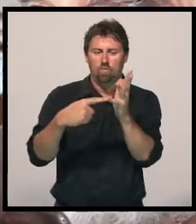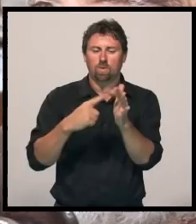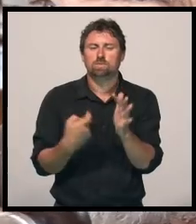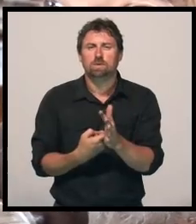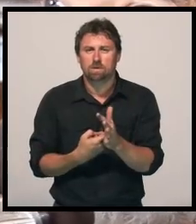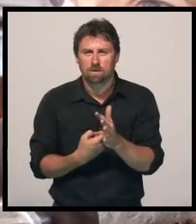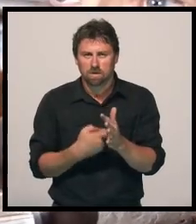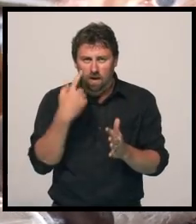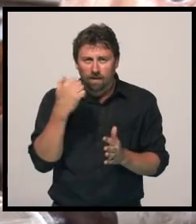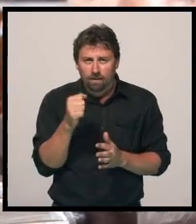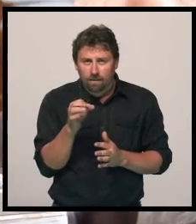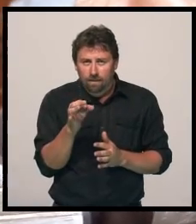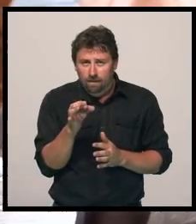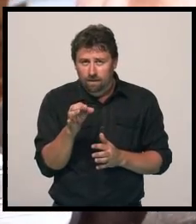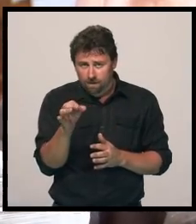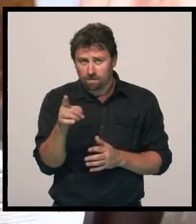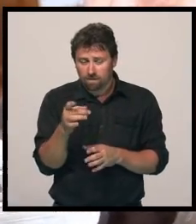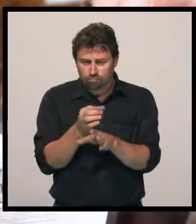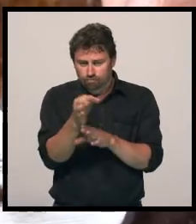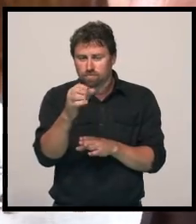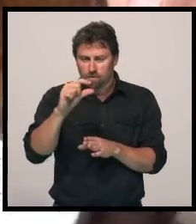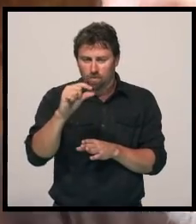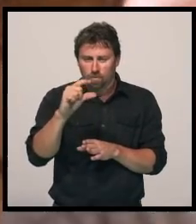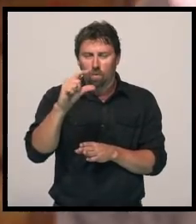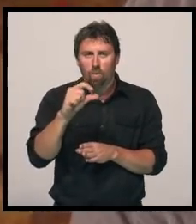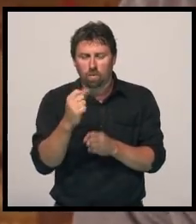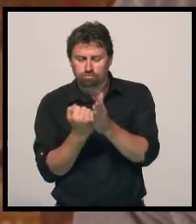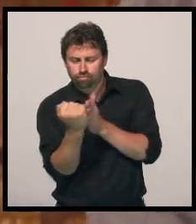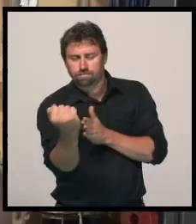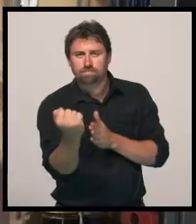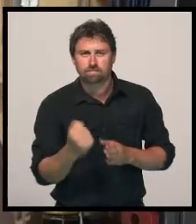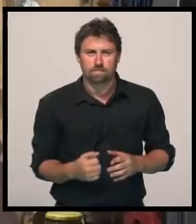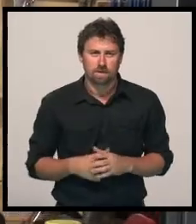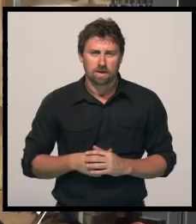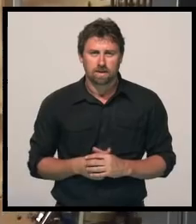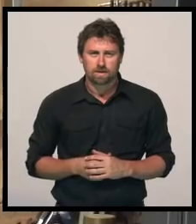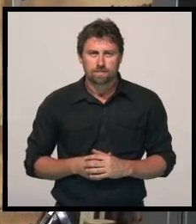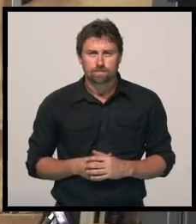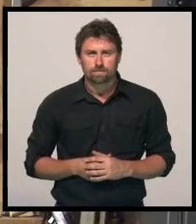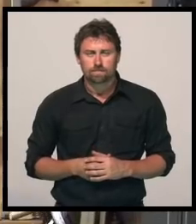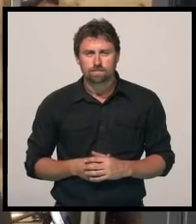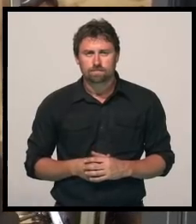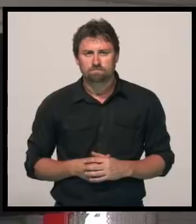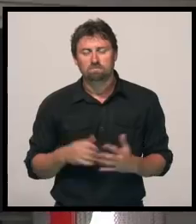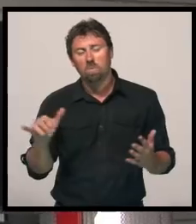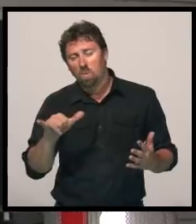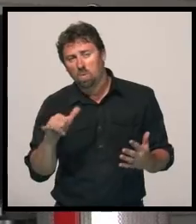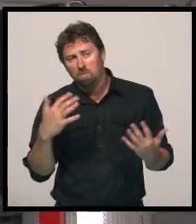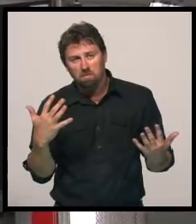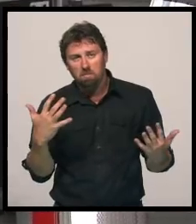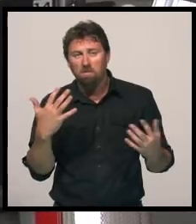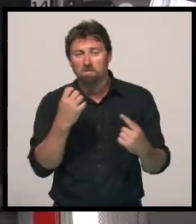it's got just a cutting bit that will give you a slot at that width. It does come with other size cutters.